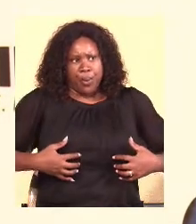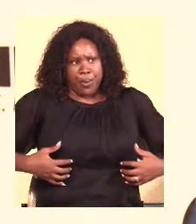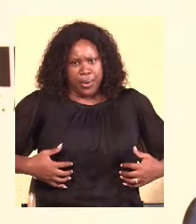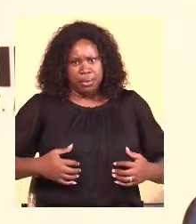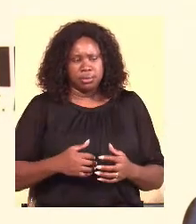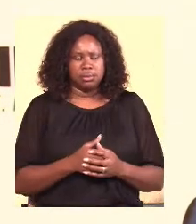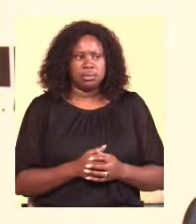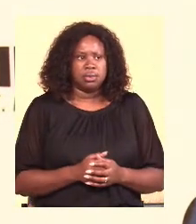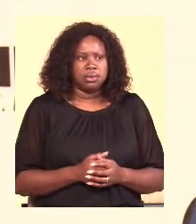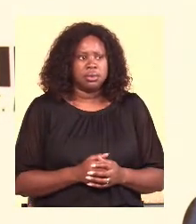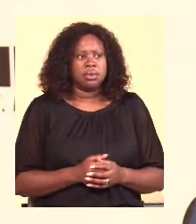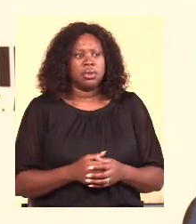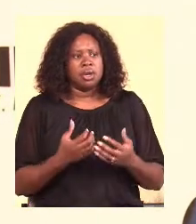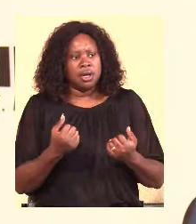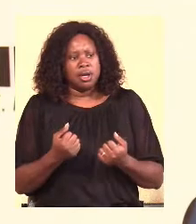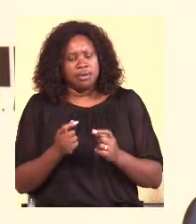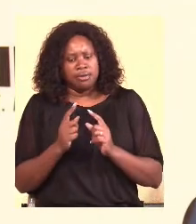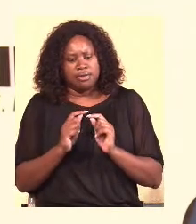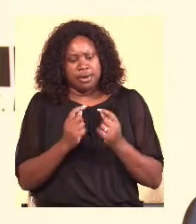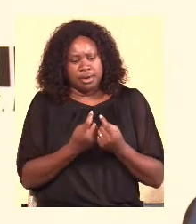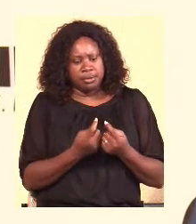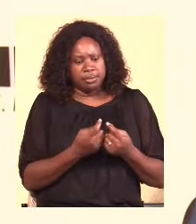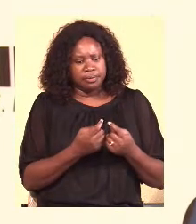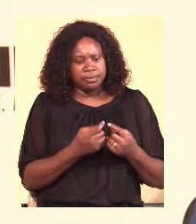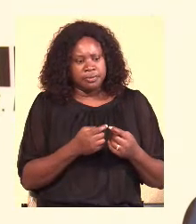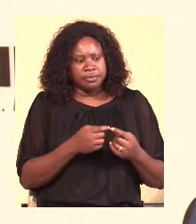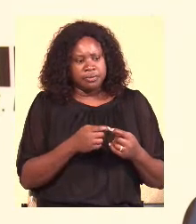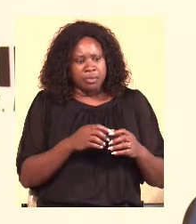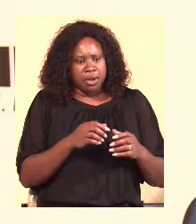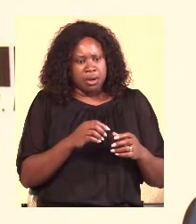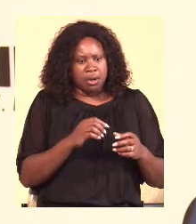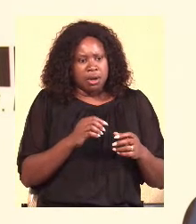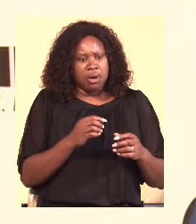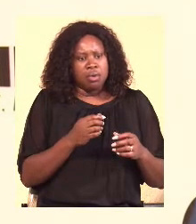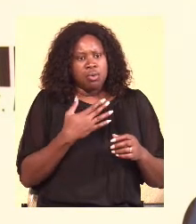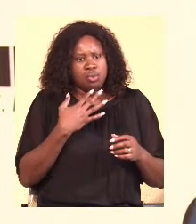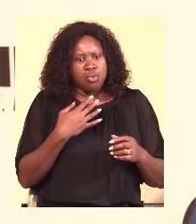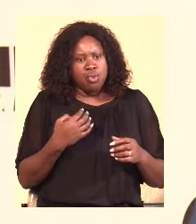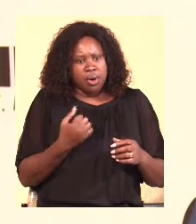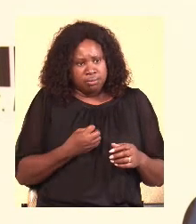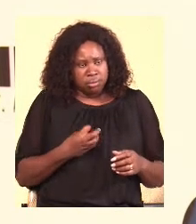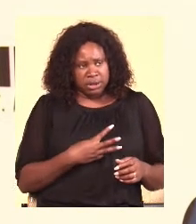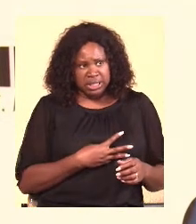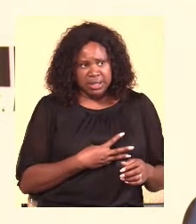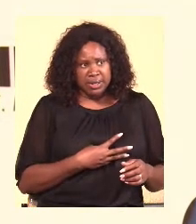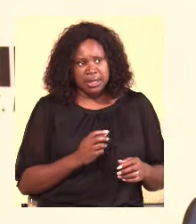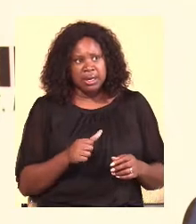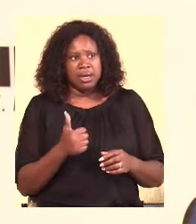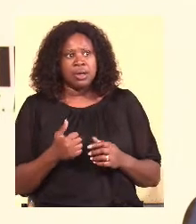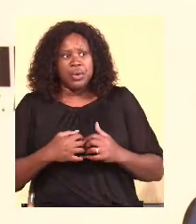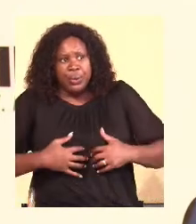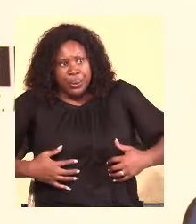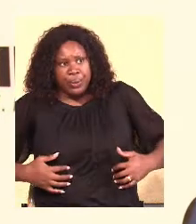have 2 teams, one that is looking at immune systems compromised by HIV/AIDS and immune systems compromised by